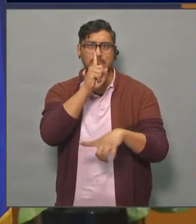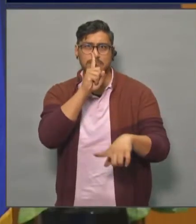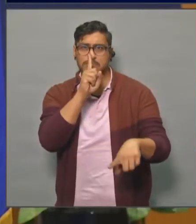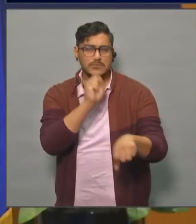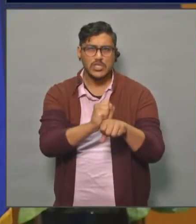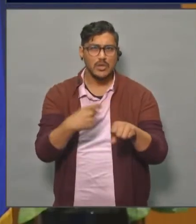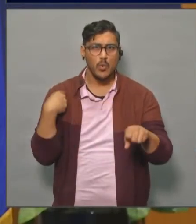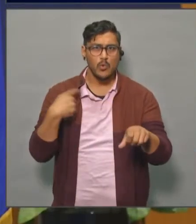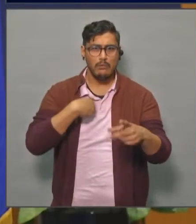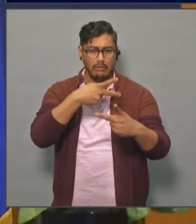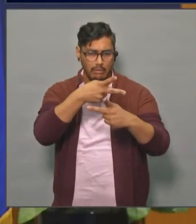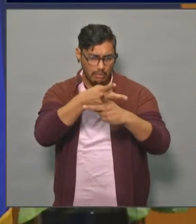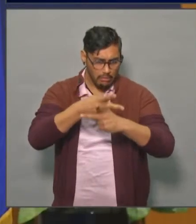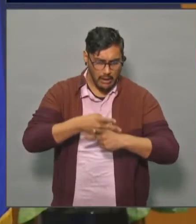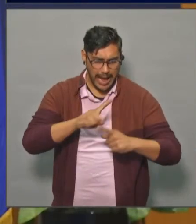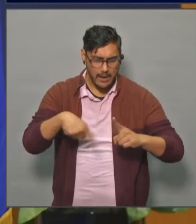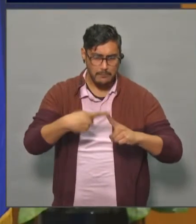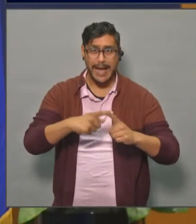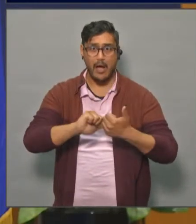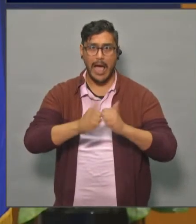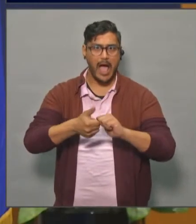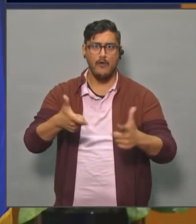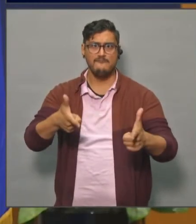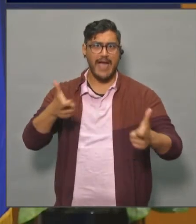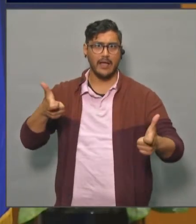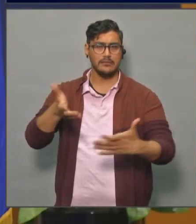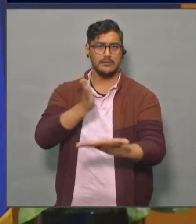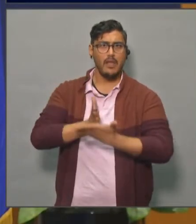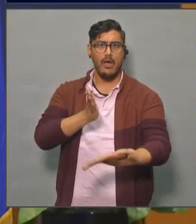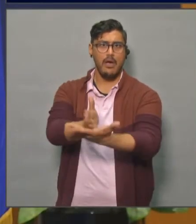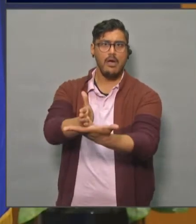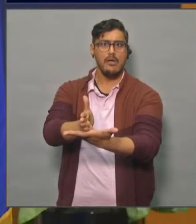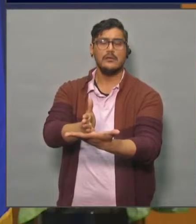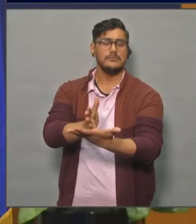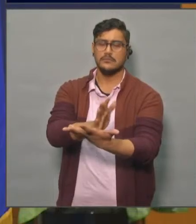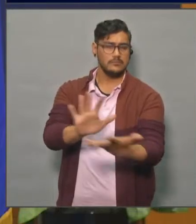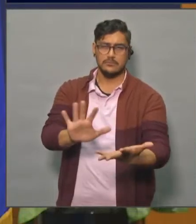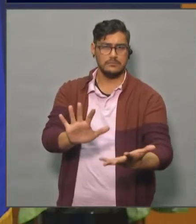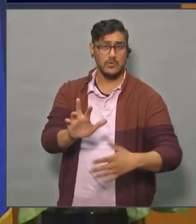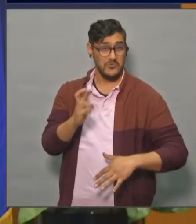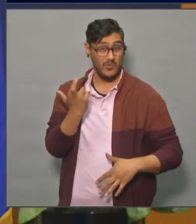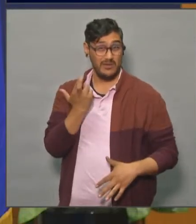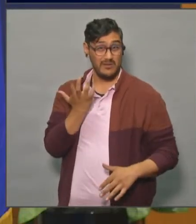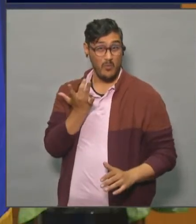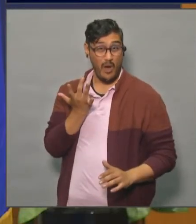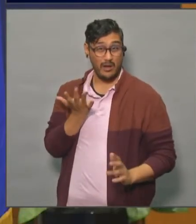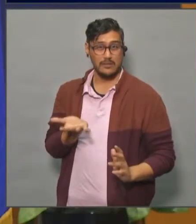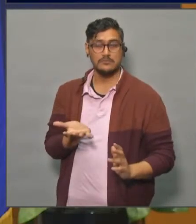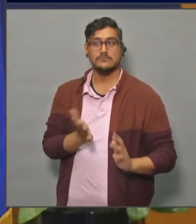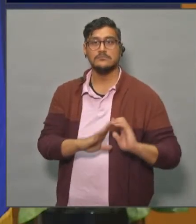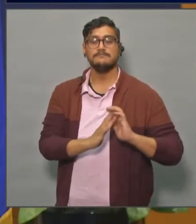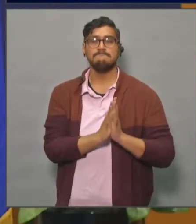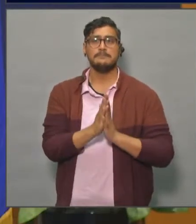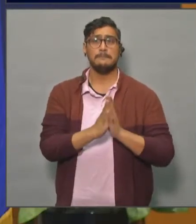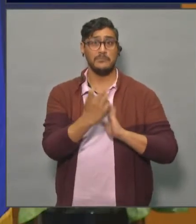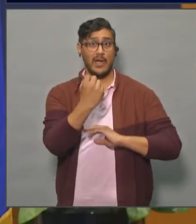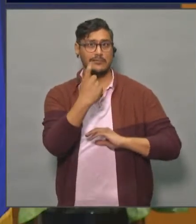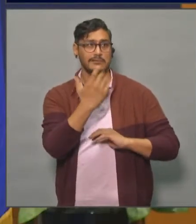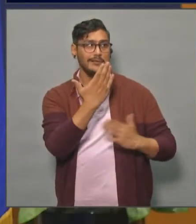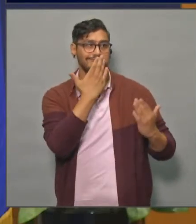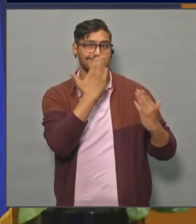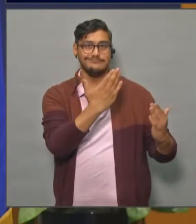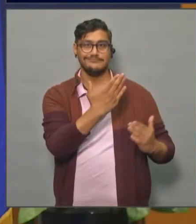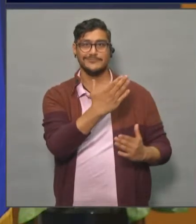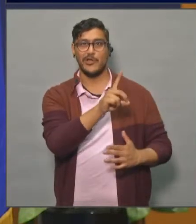spread right now in terms of the number of positive cases. And the reason for this is, you know, thanks to Dr.